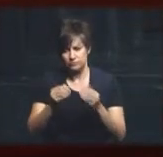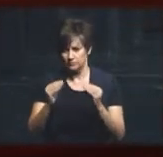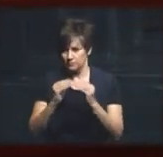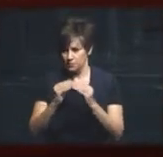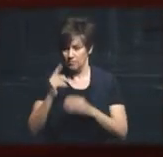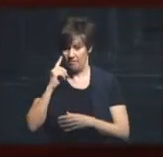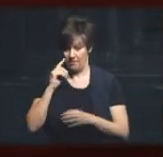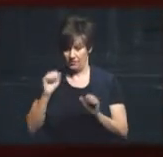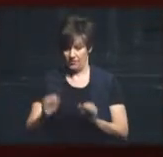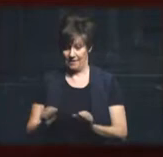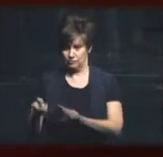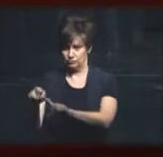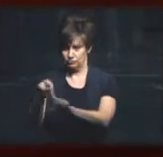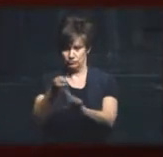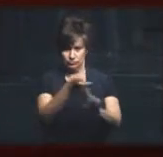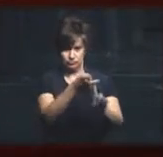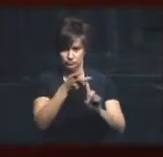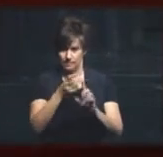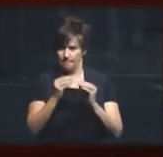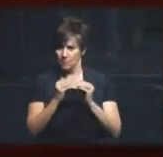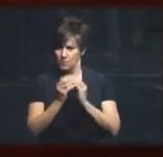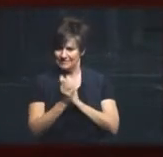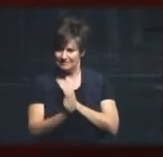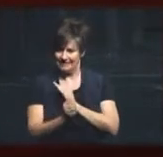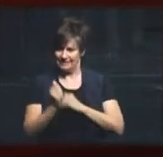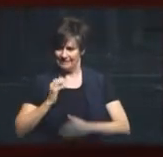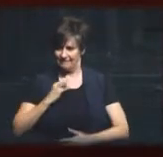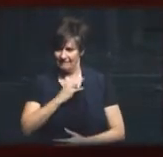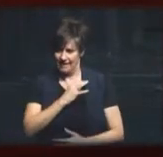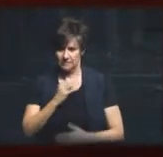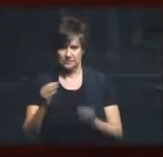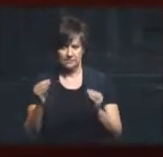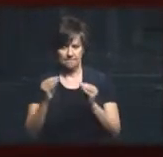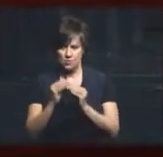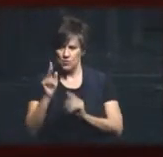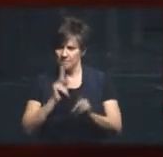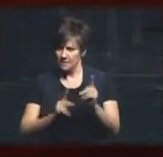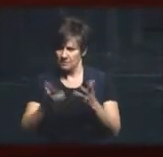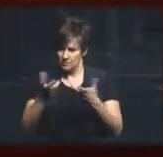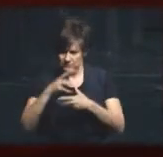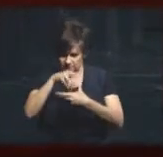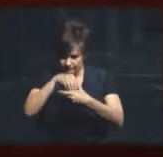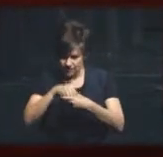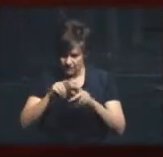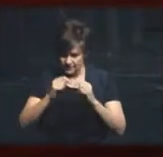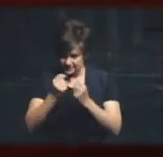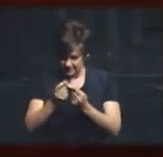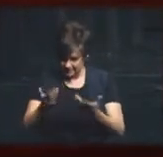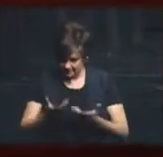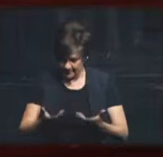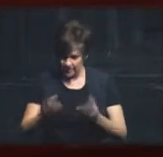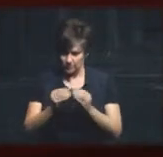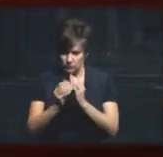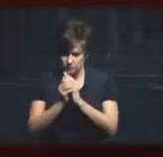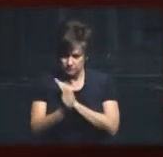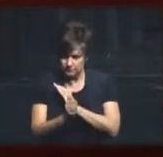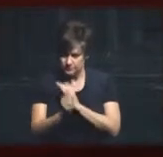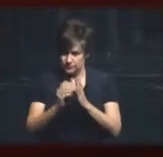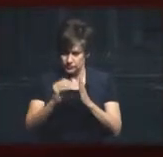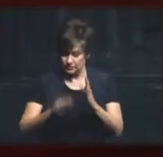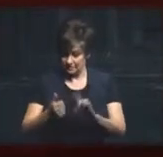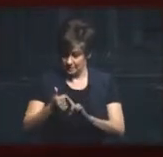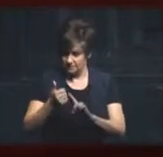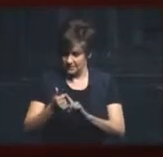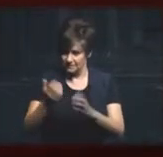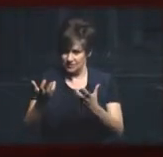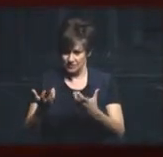be able to attract more talented faculty, more people who want to be part of our team, and more talented students who also want to